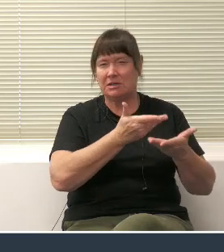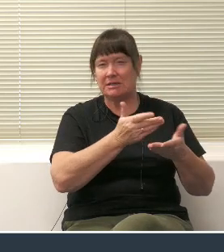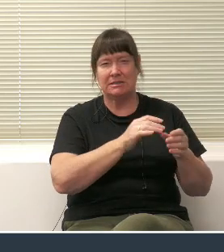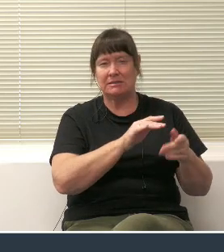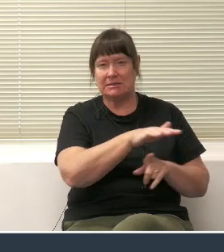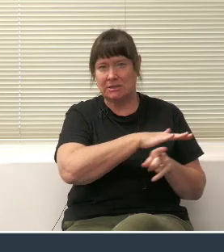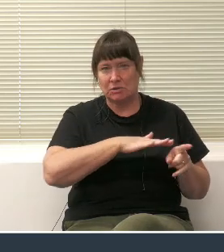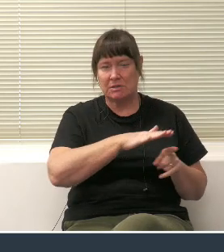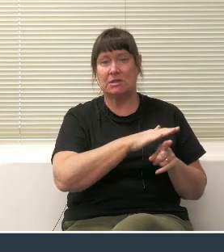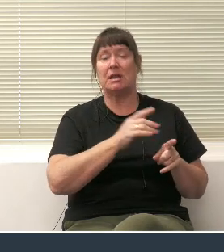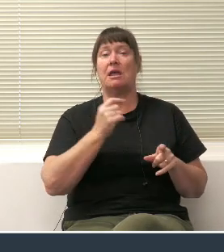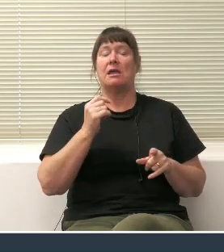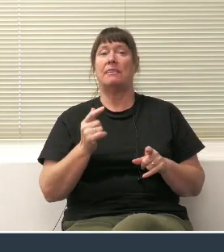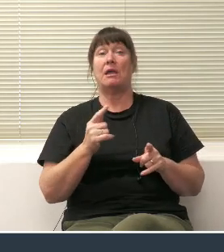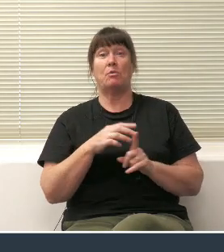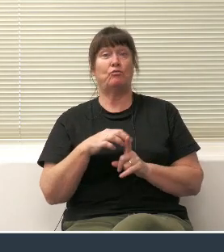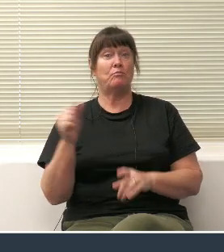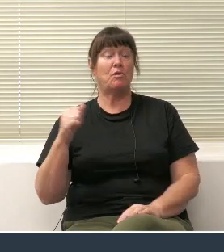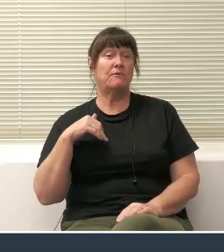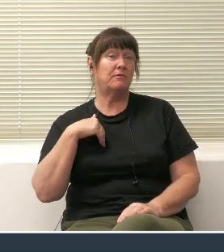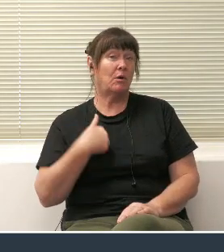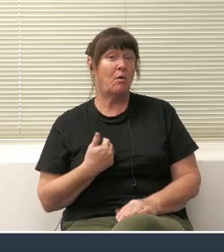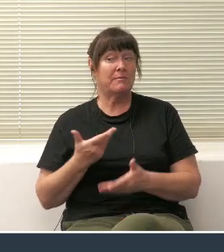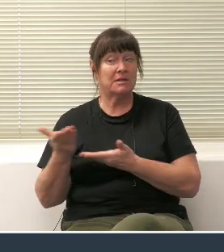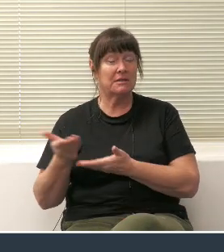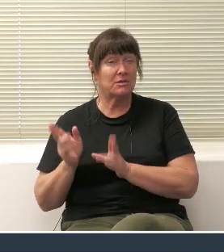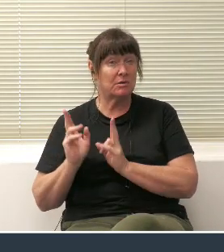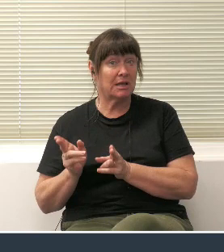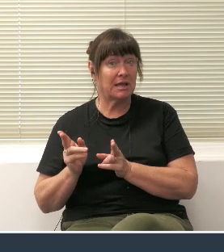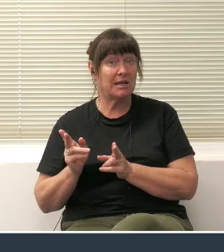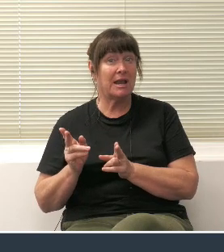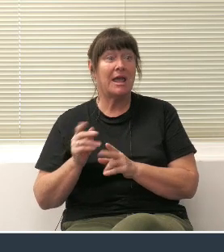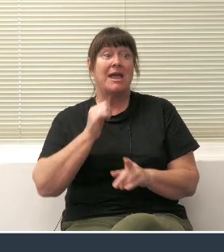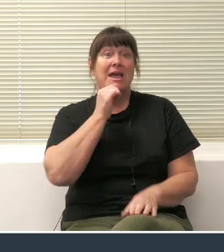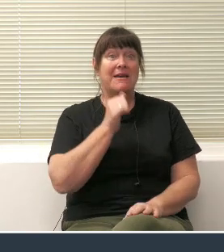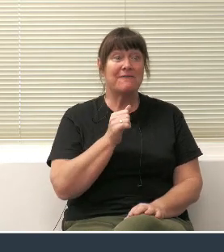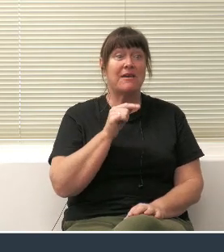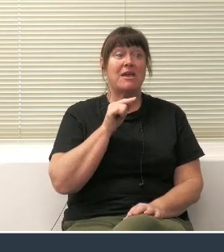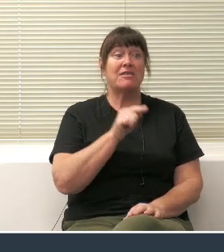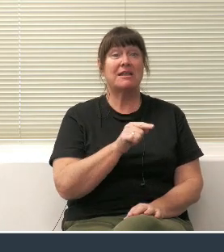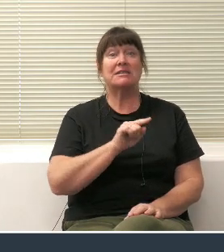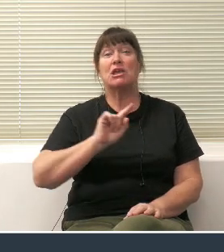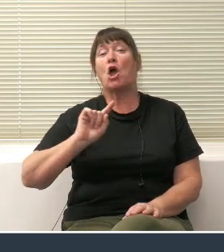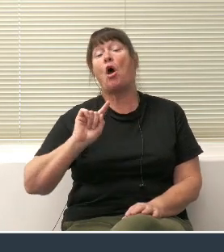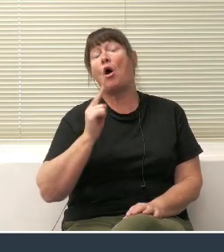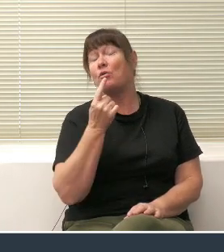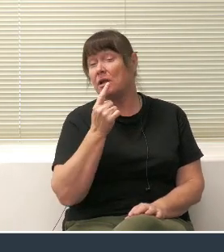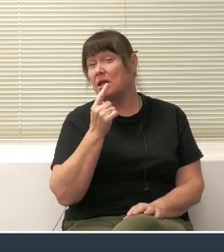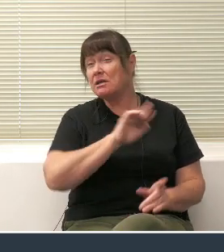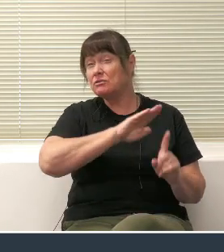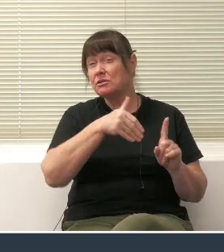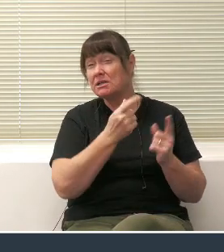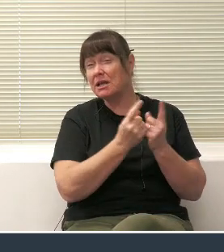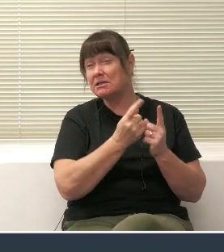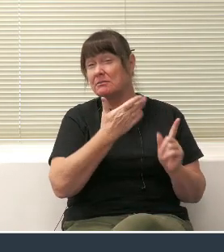situation, that would remove the requirement to reconsult if in the end those are the only strategic assets we're looking to